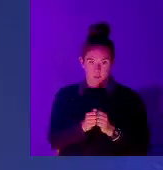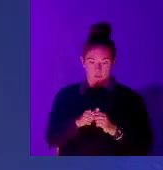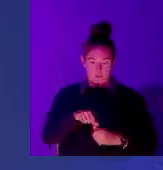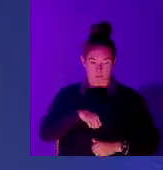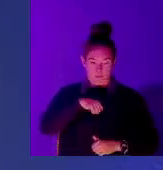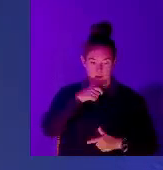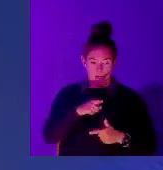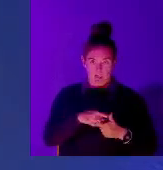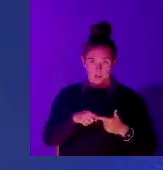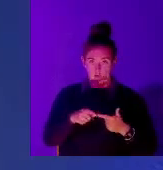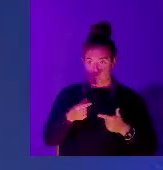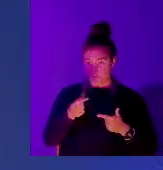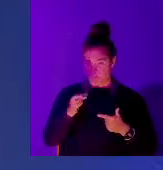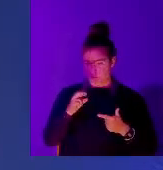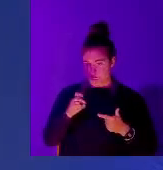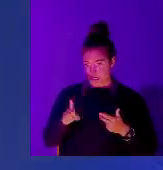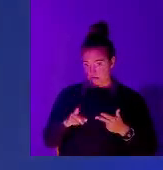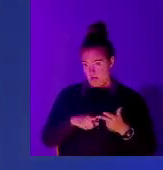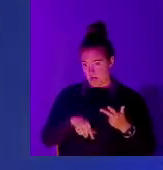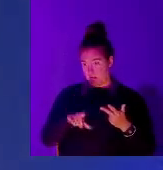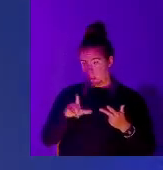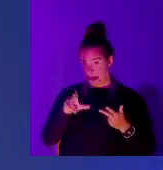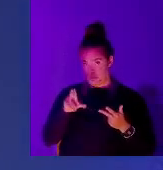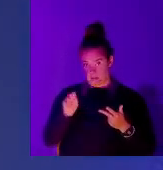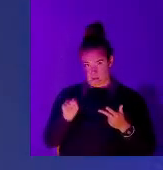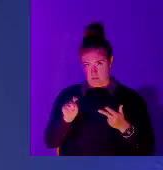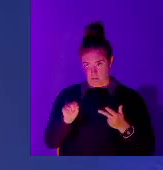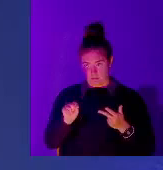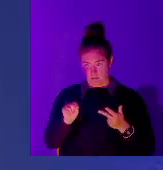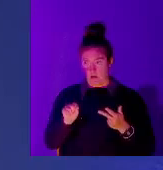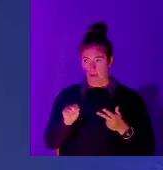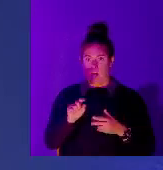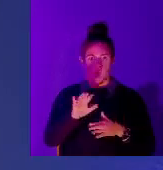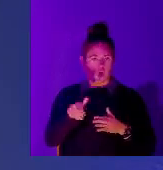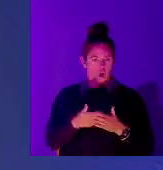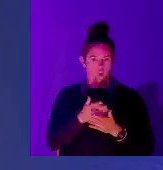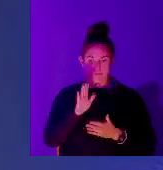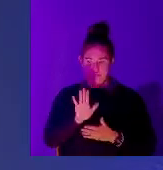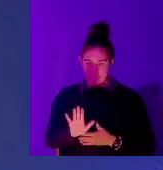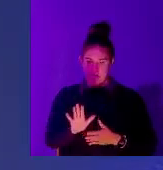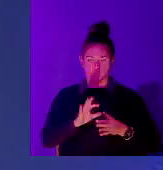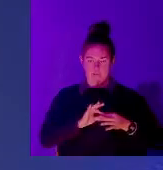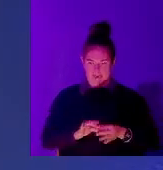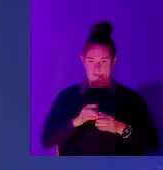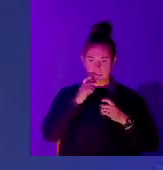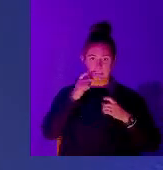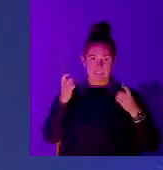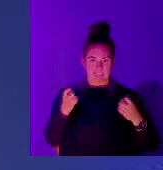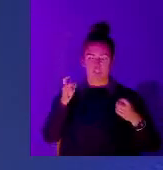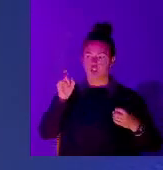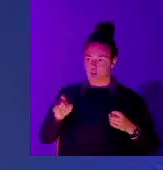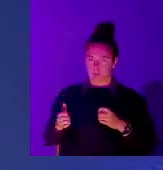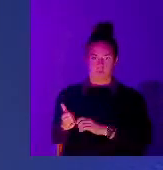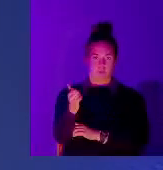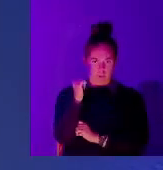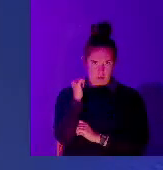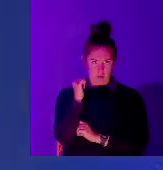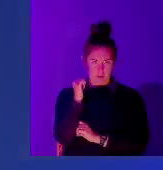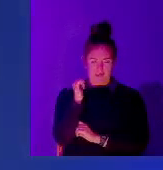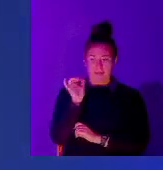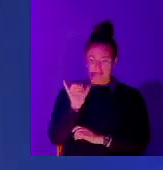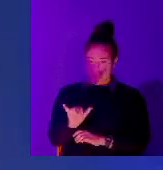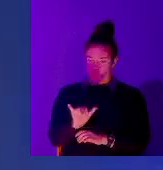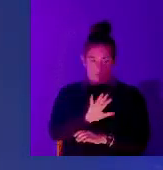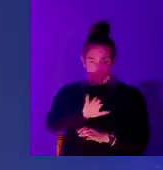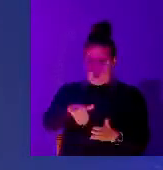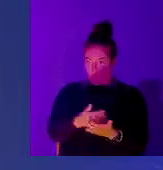all of their related sins should be rejected as a tool of the enemy to lure you away